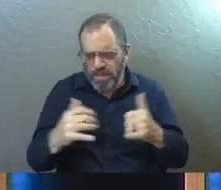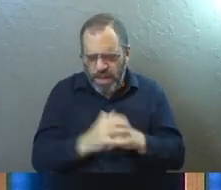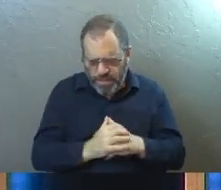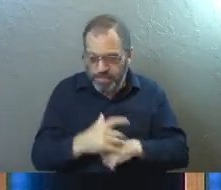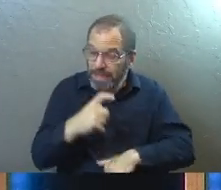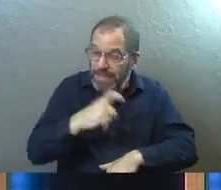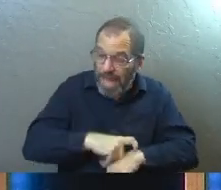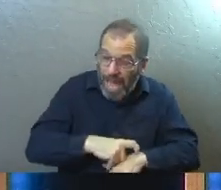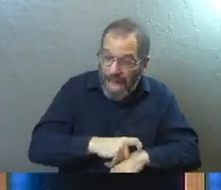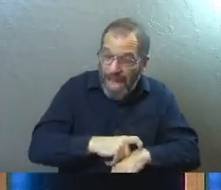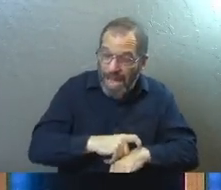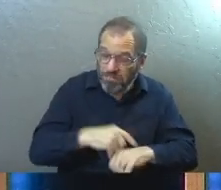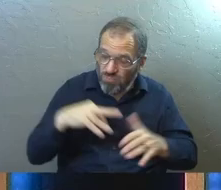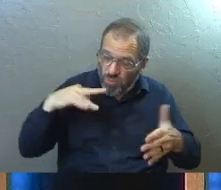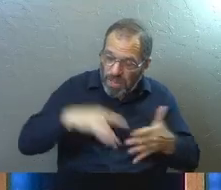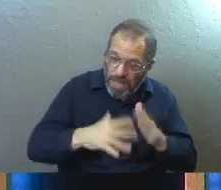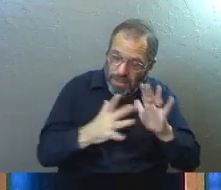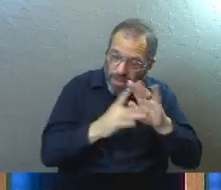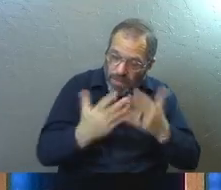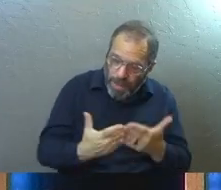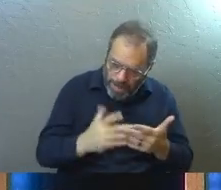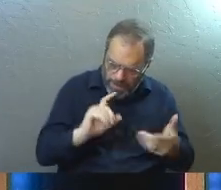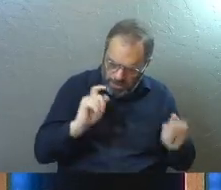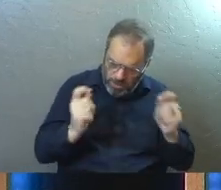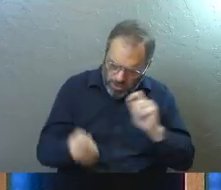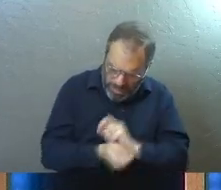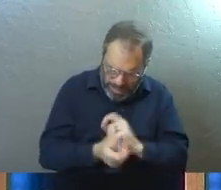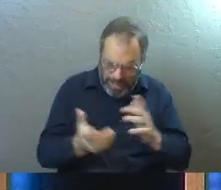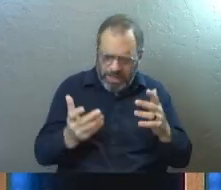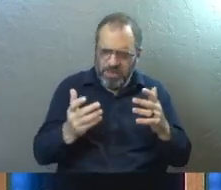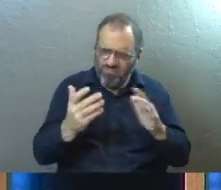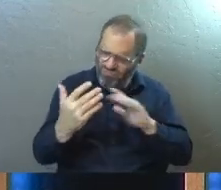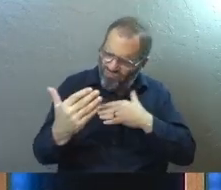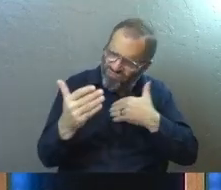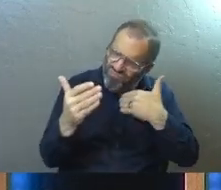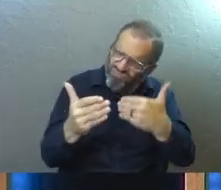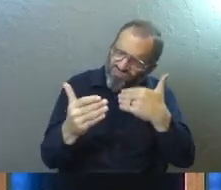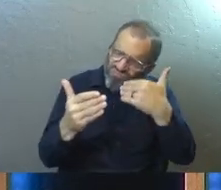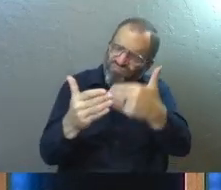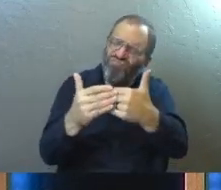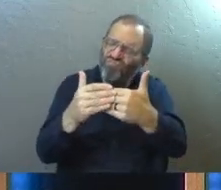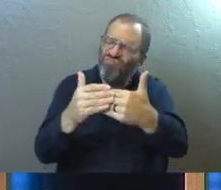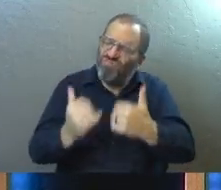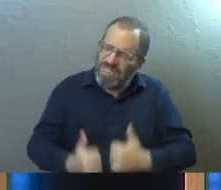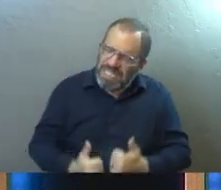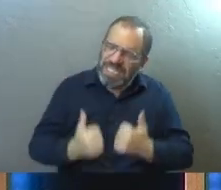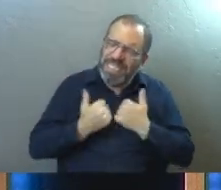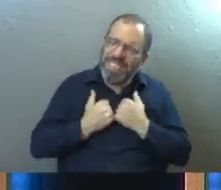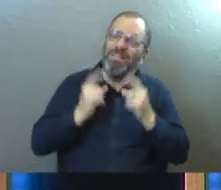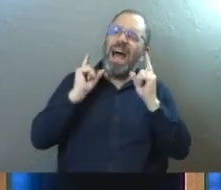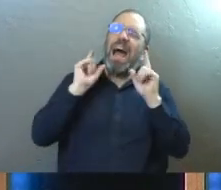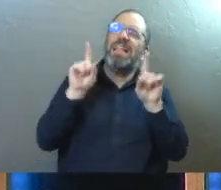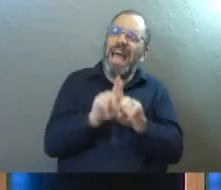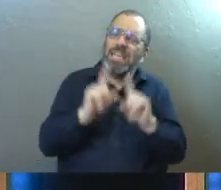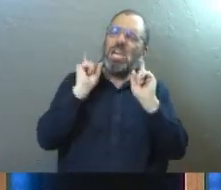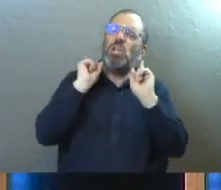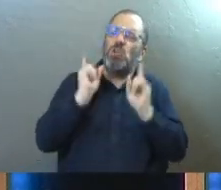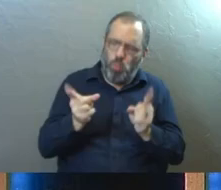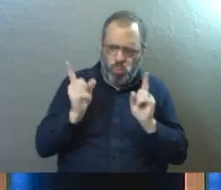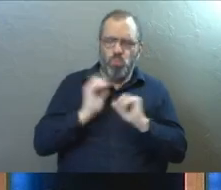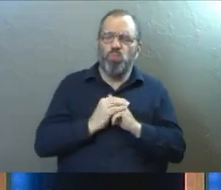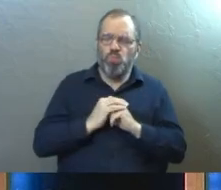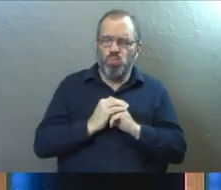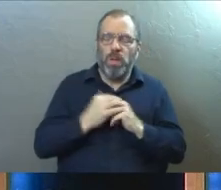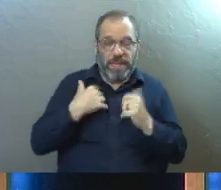thank you for this time to dig into your word and to be changed by you, God, to move closer to you, Jesus, to live like you live, Lord. That's what we want to